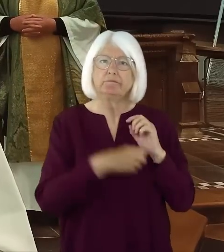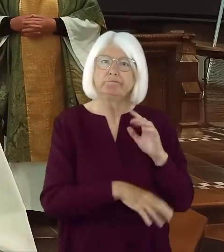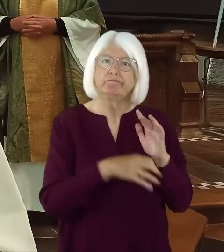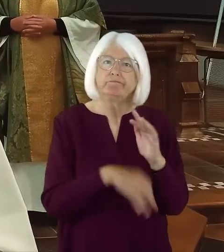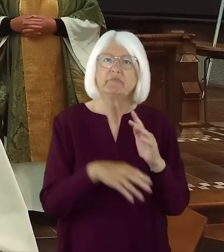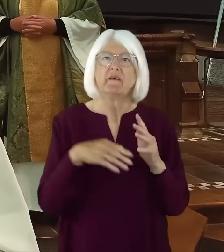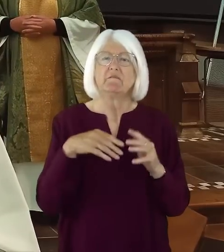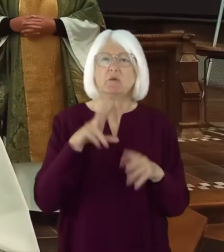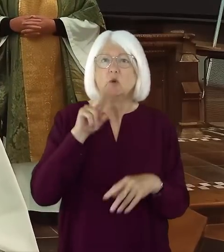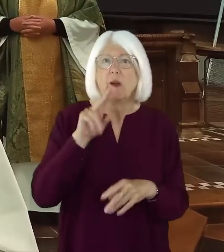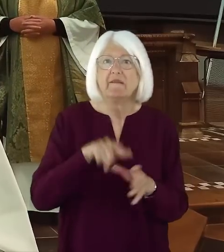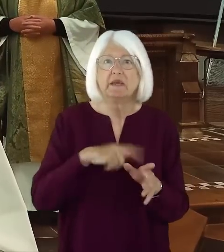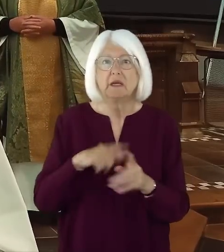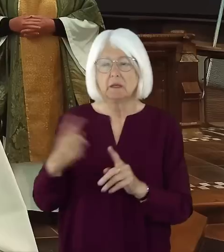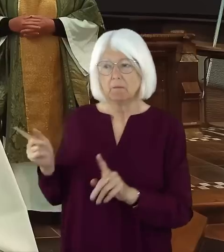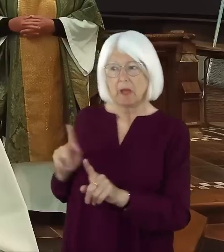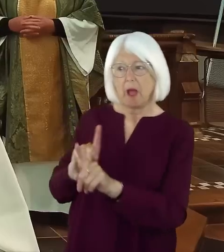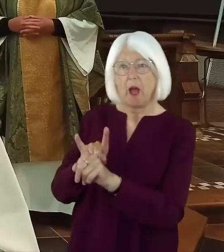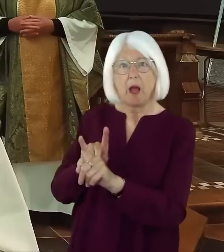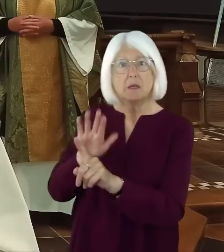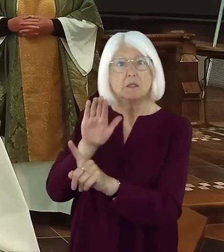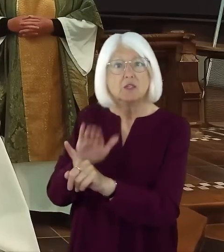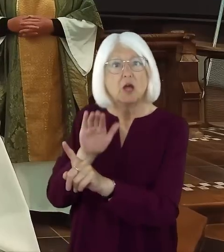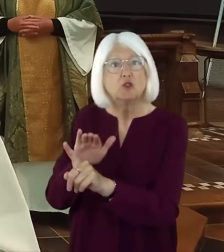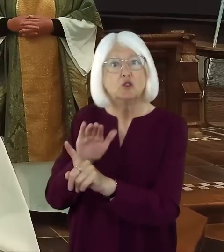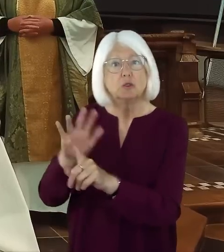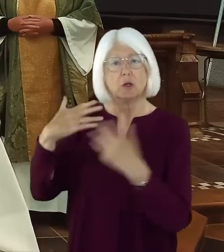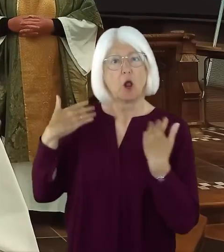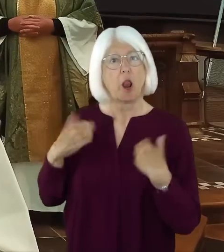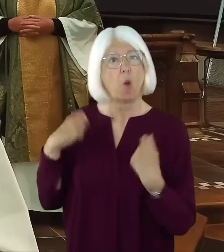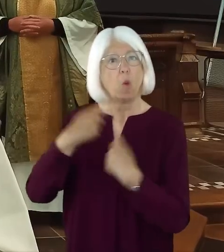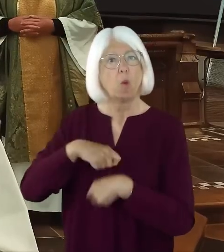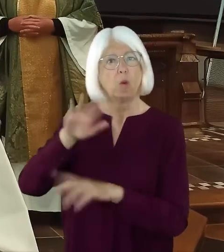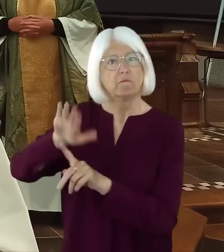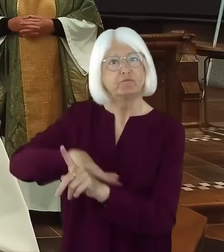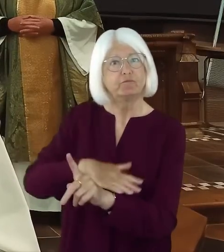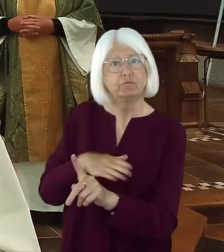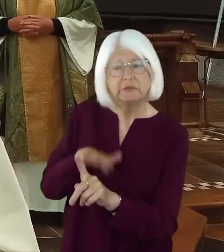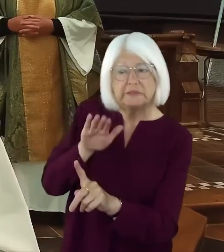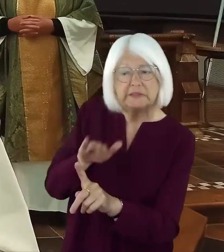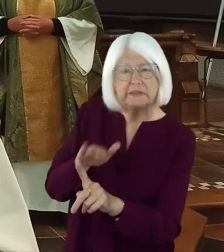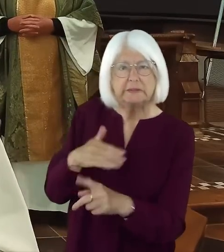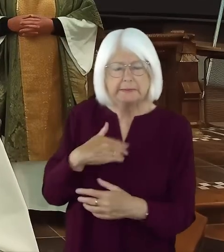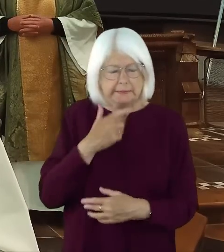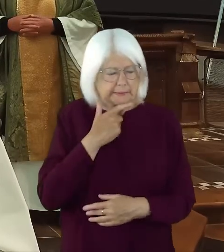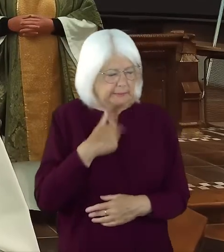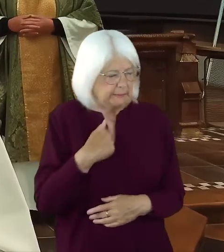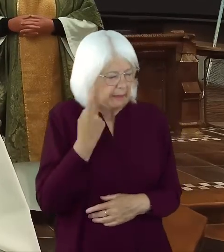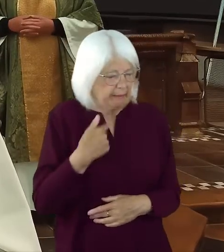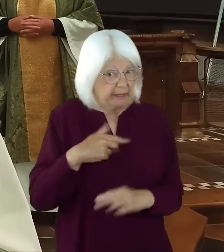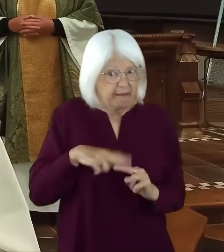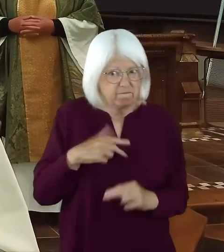for 12 years came up behind him and touched the fringe of his cloak. For she said to